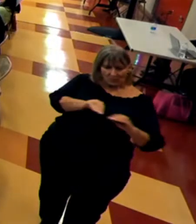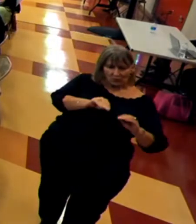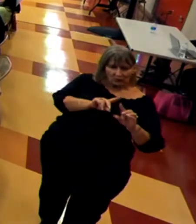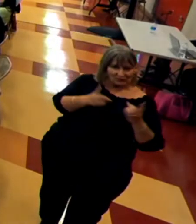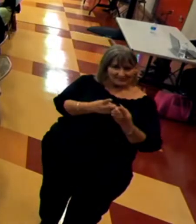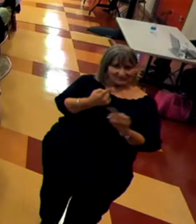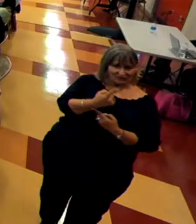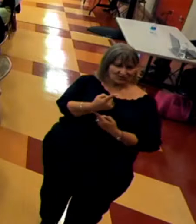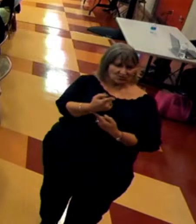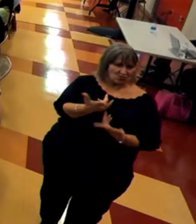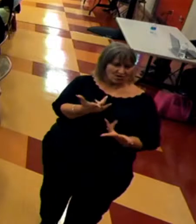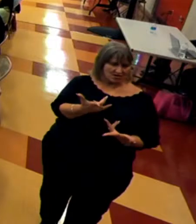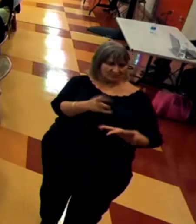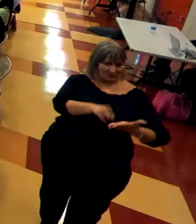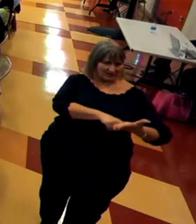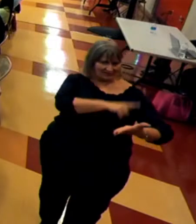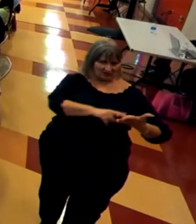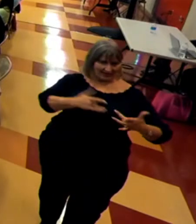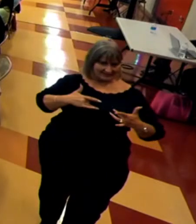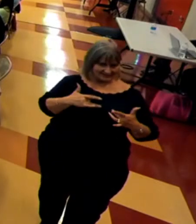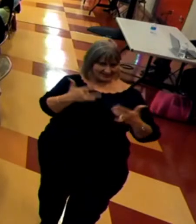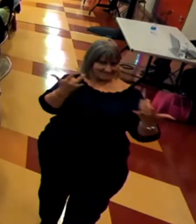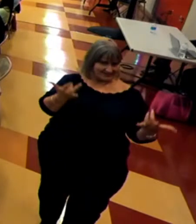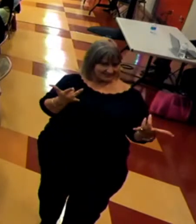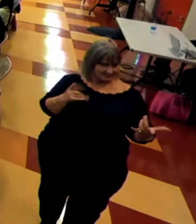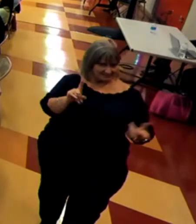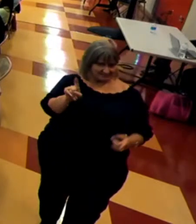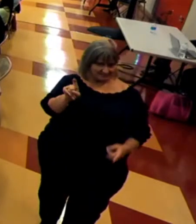this plan is approved?